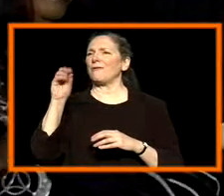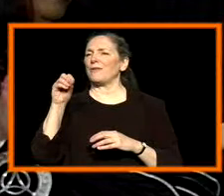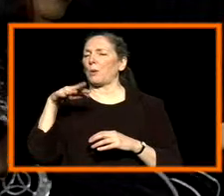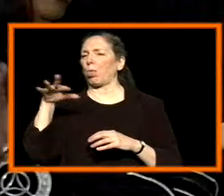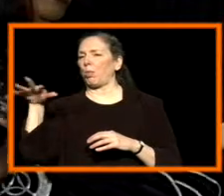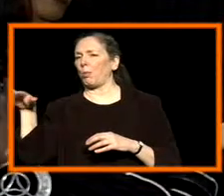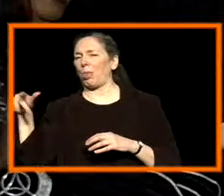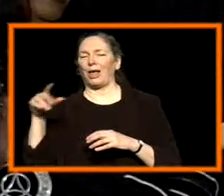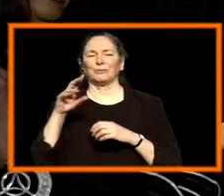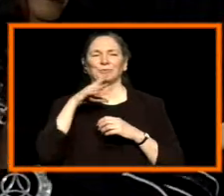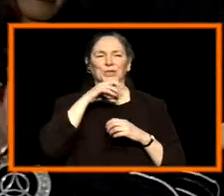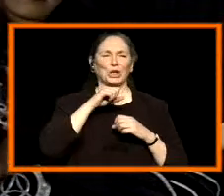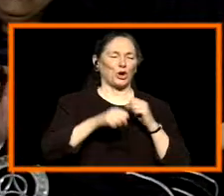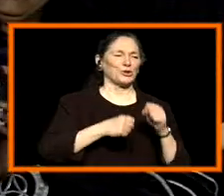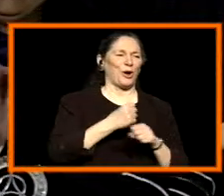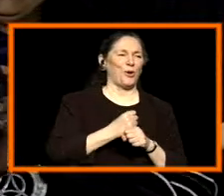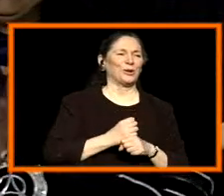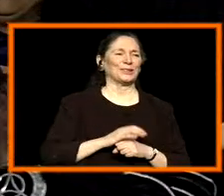old,